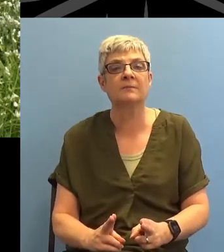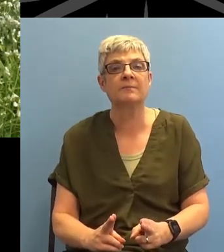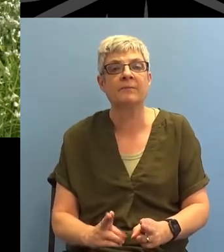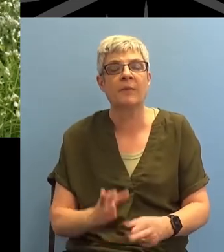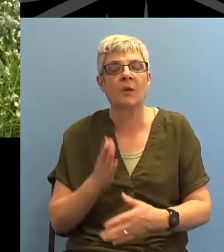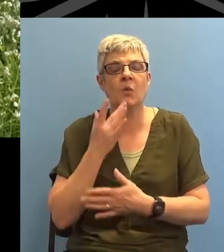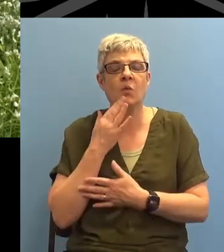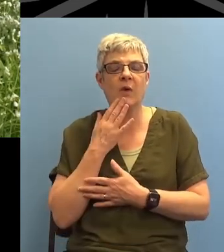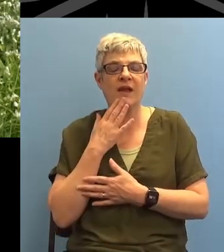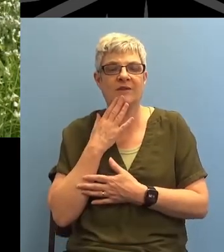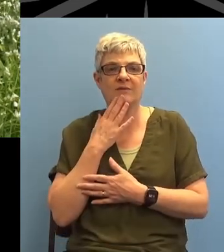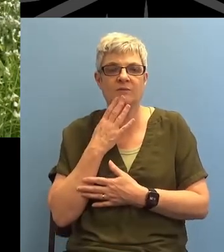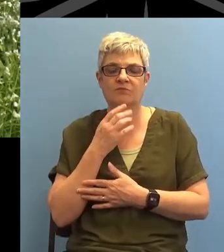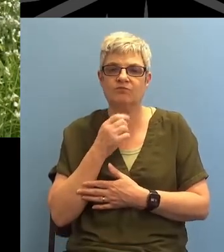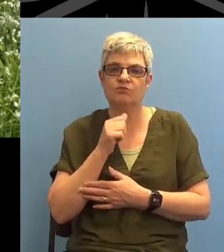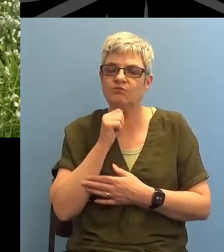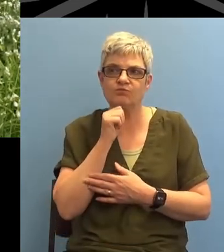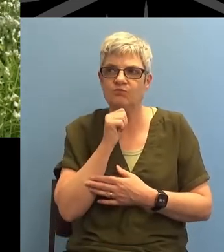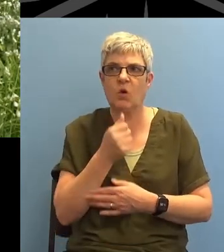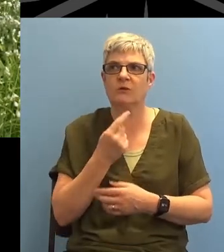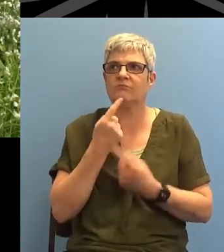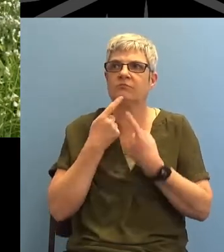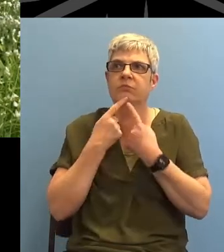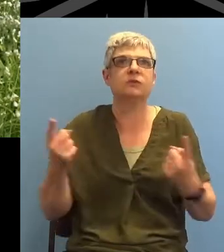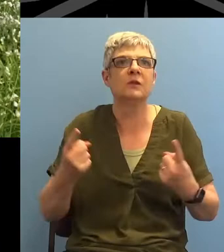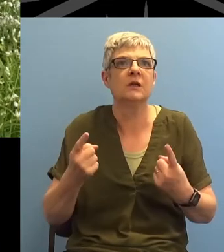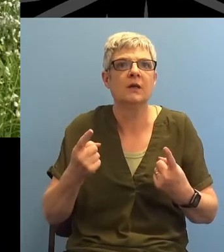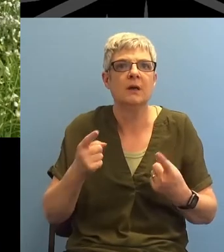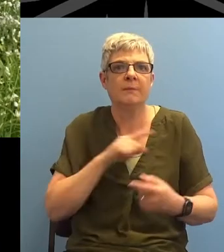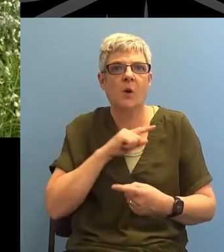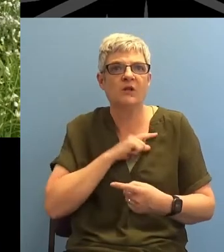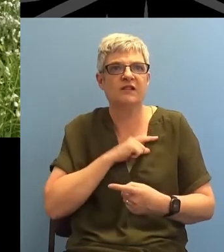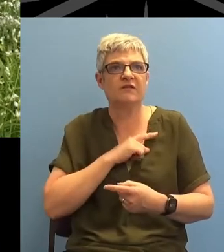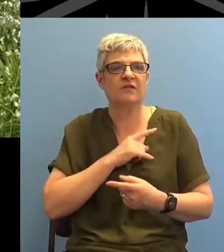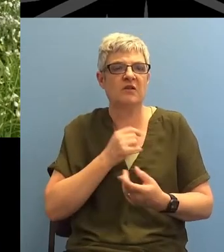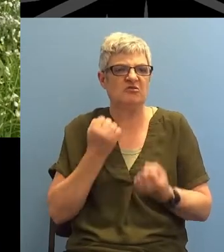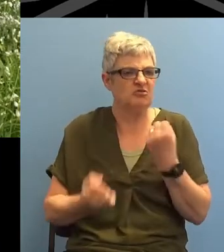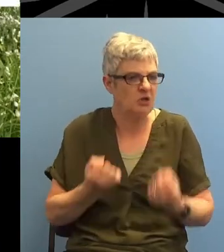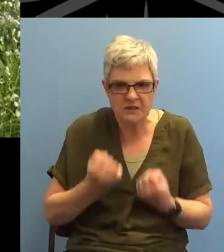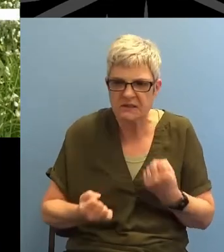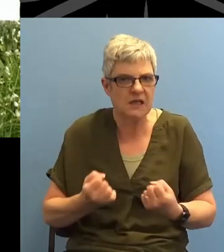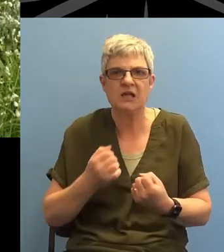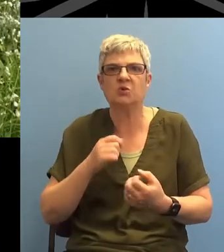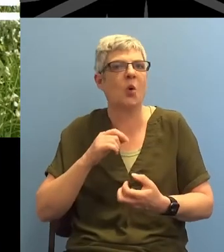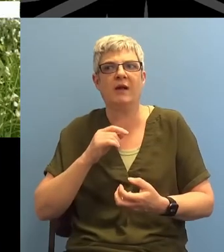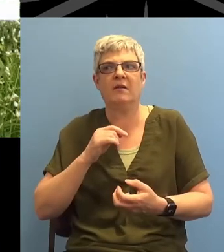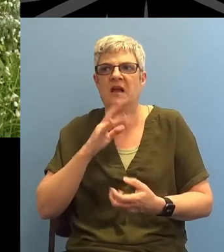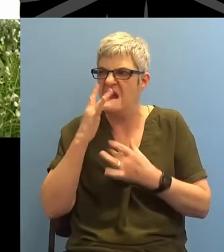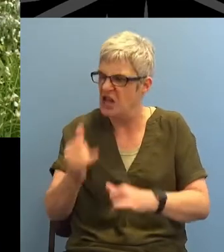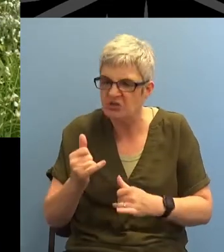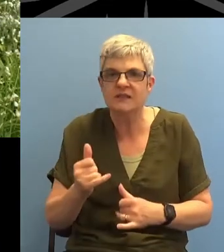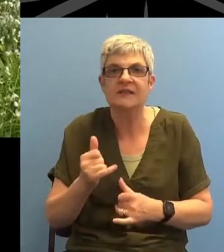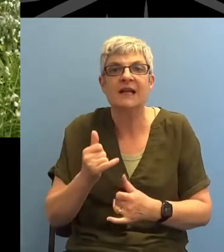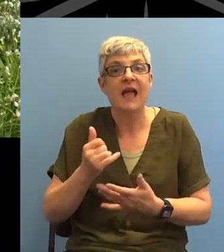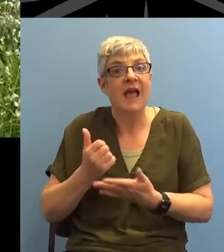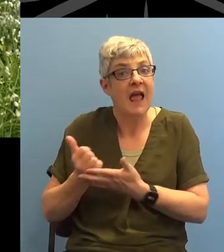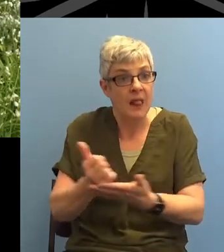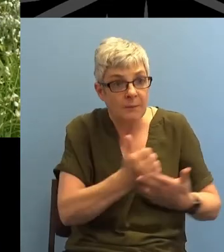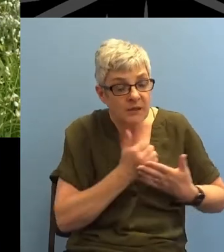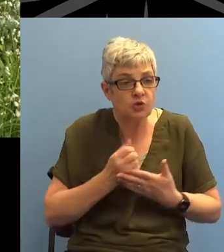When we have not spoken out against injustice or hatred, make us the voice for all who have